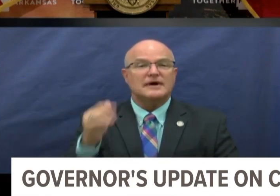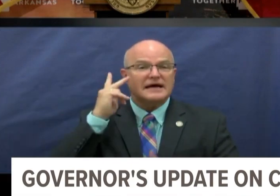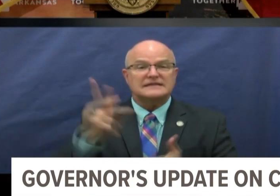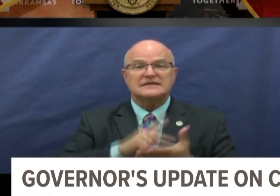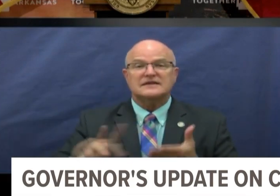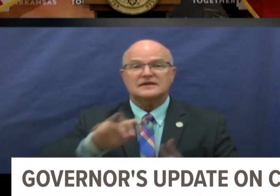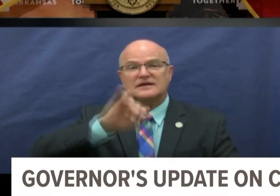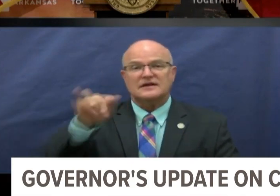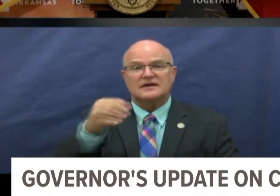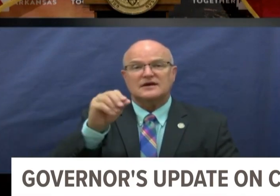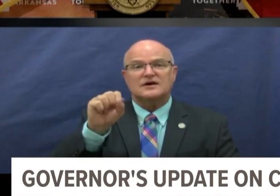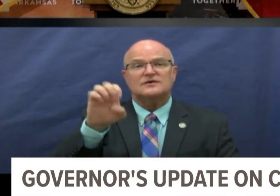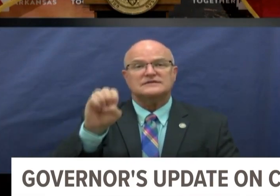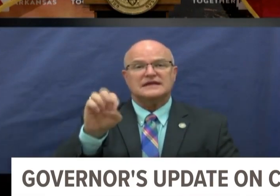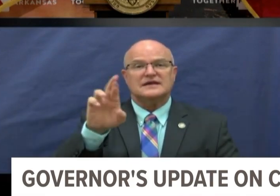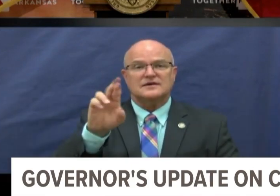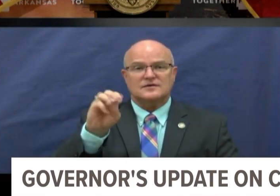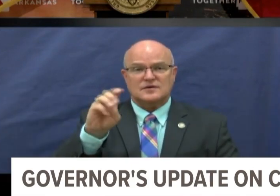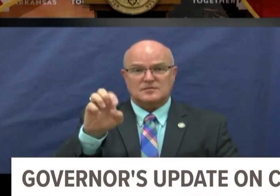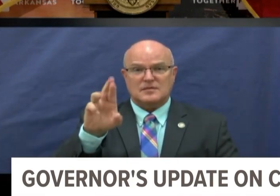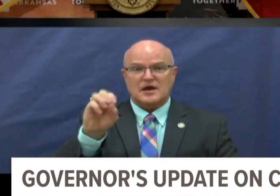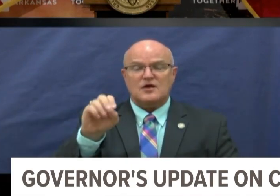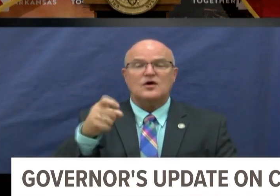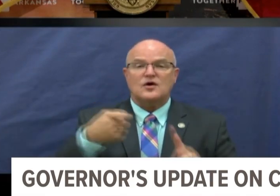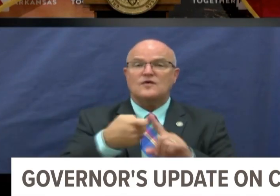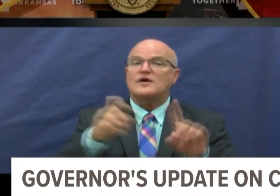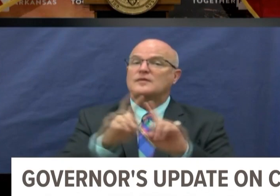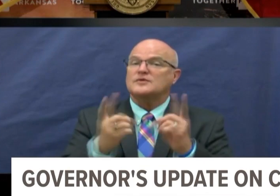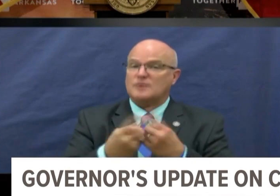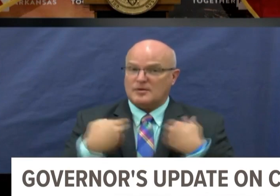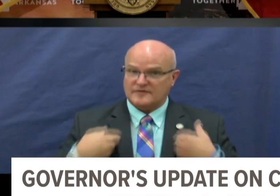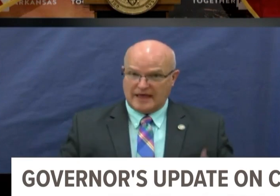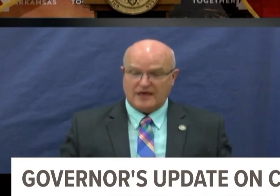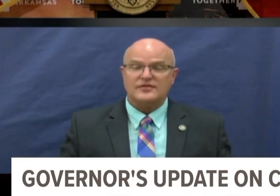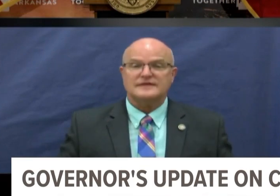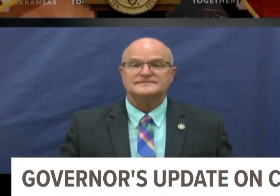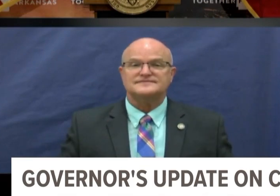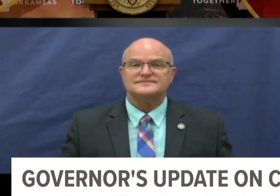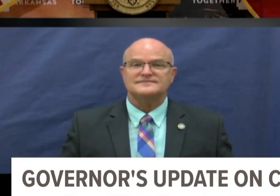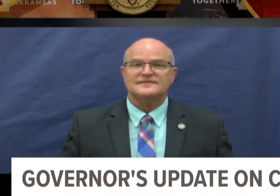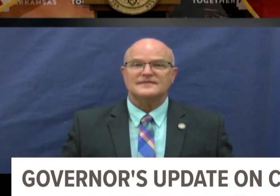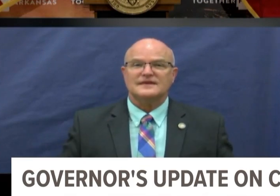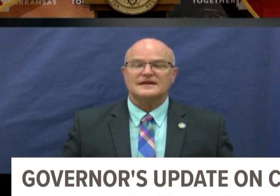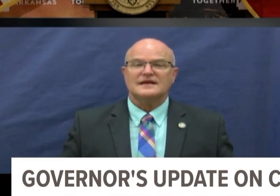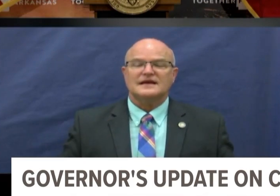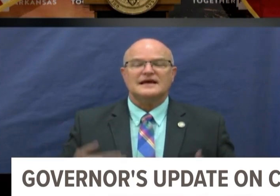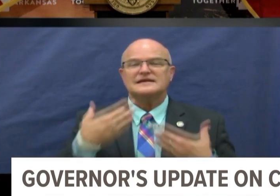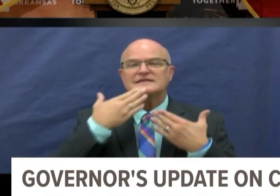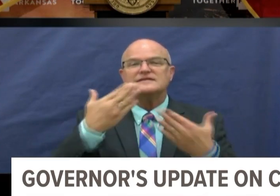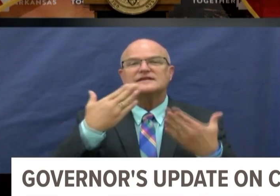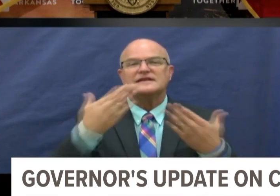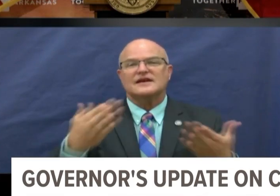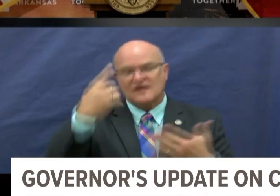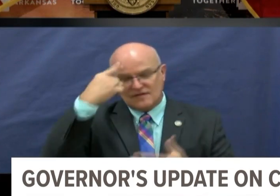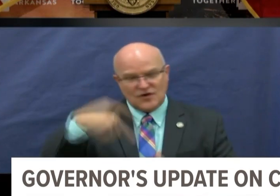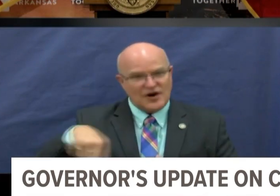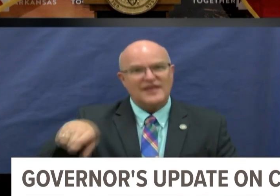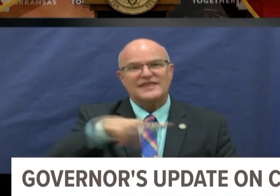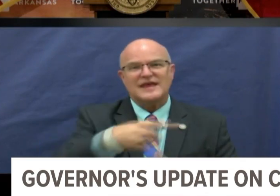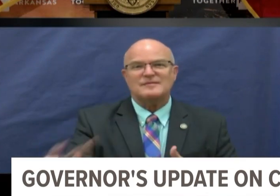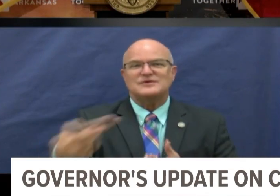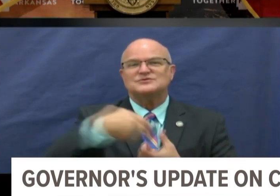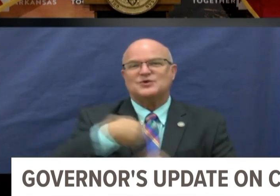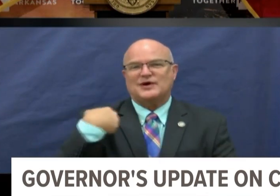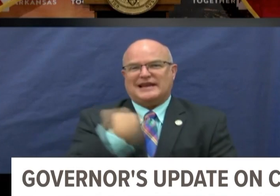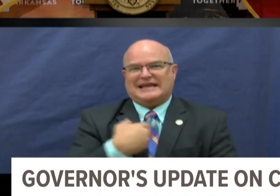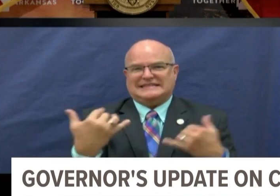Secretary Jose Romero of the Department of Health. I want to express my appreciation for them joining